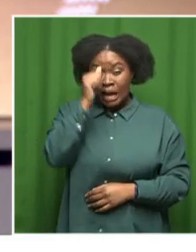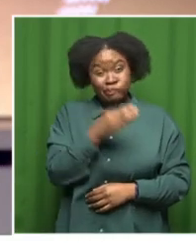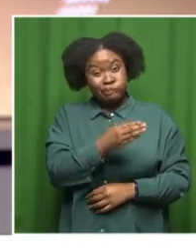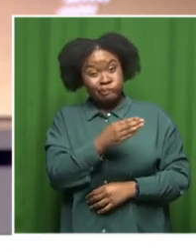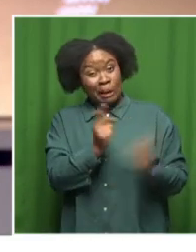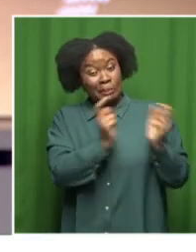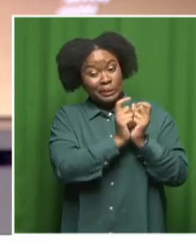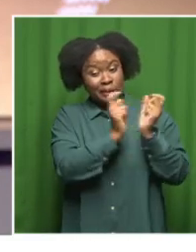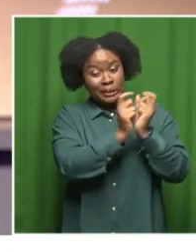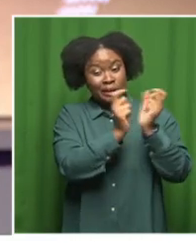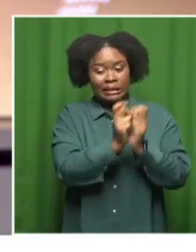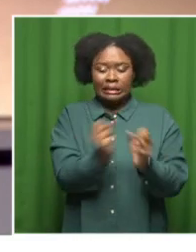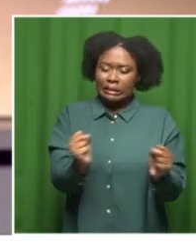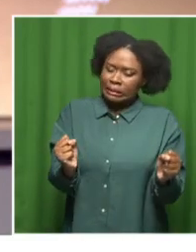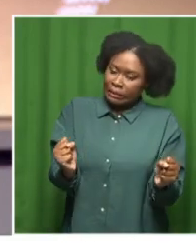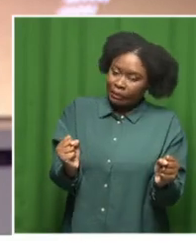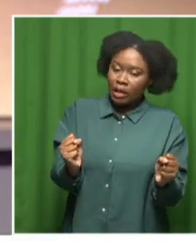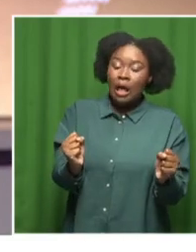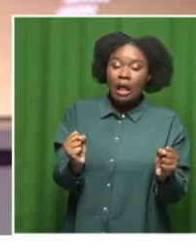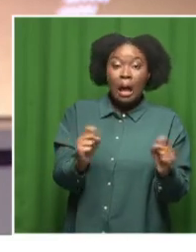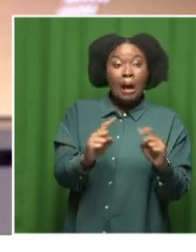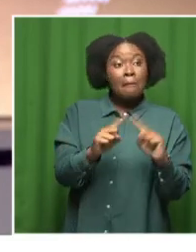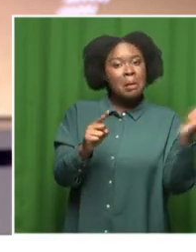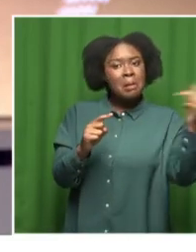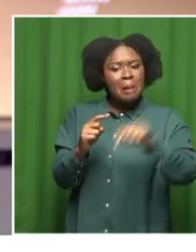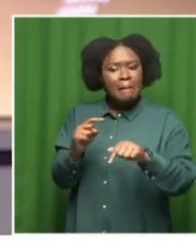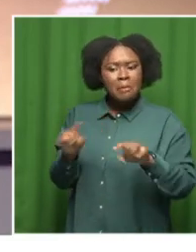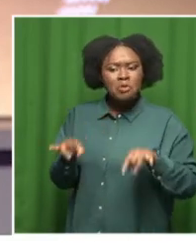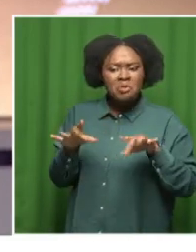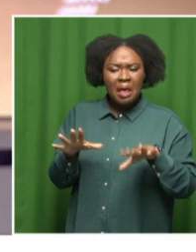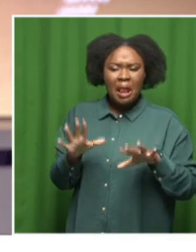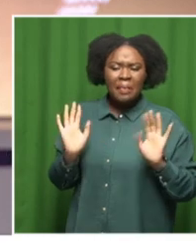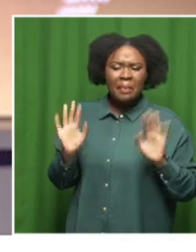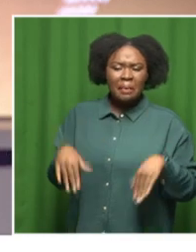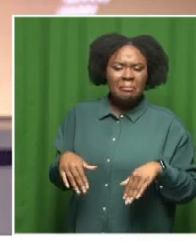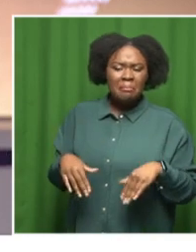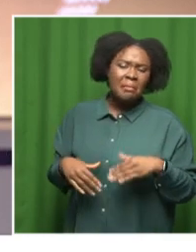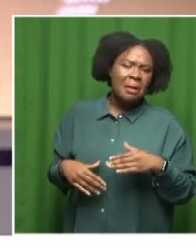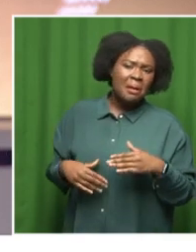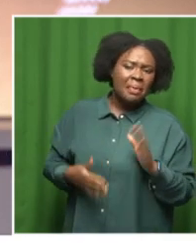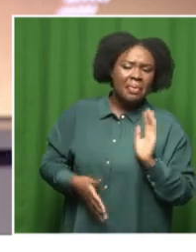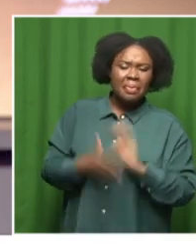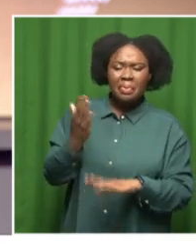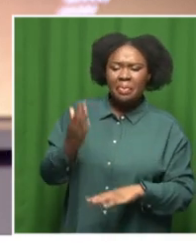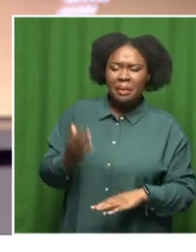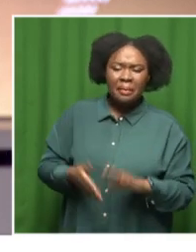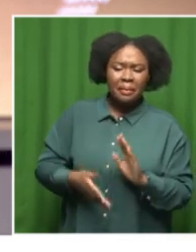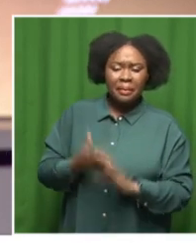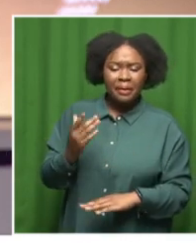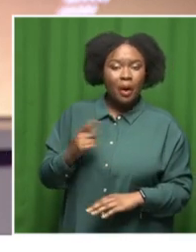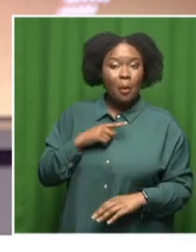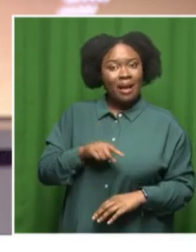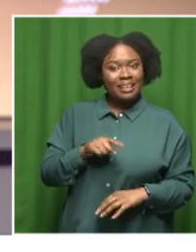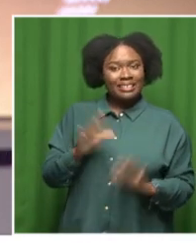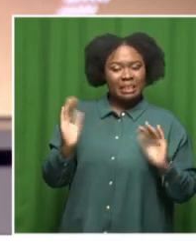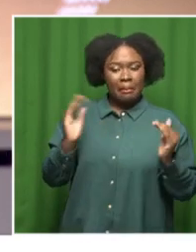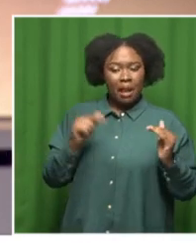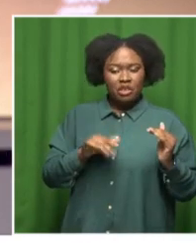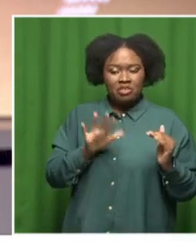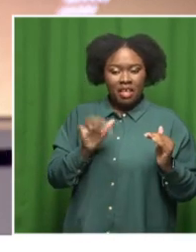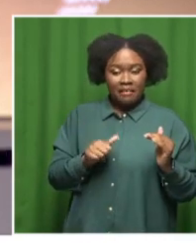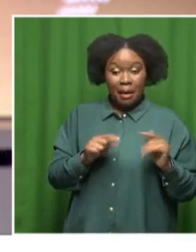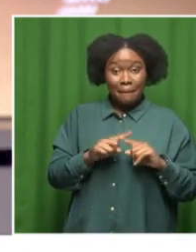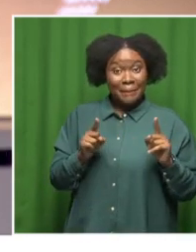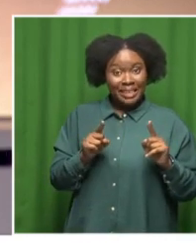India and it's been difficult, they get to Australia, it feels like home because it's similar conditions to our conditions. And the only difference they've had is that